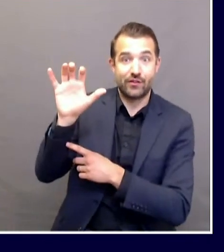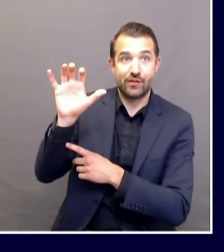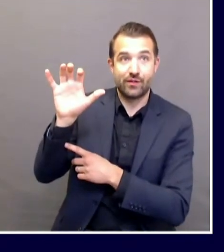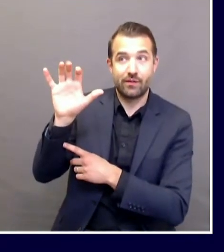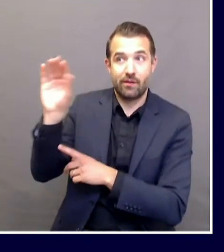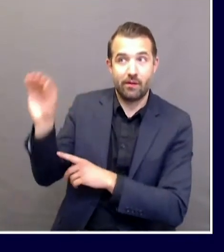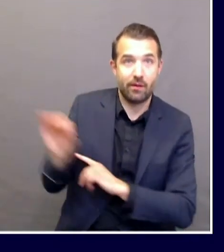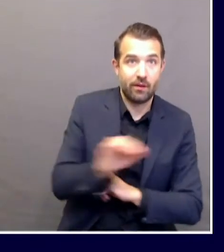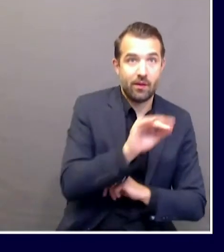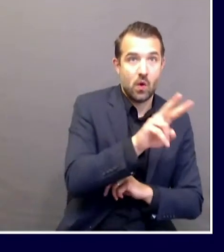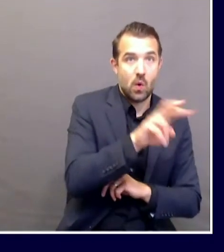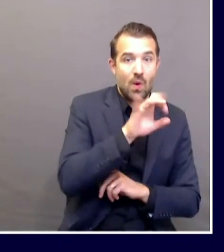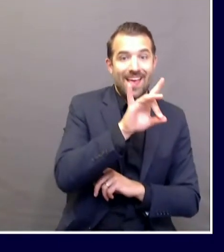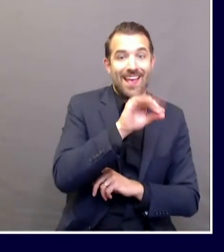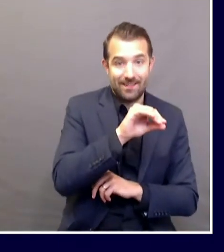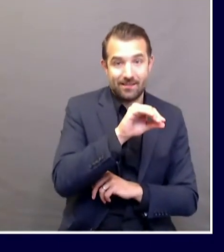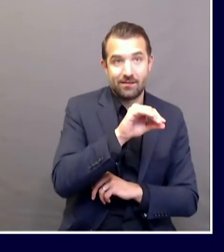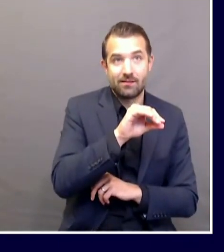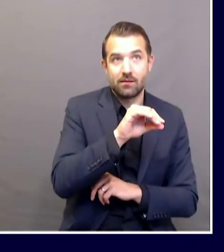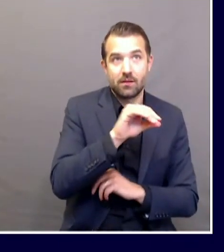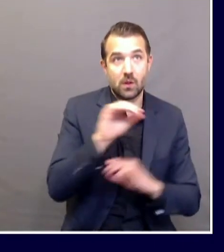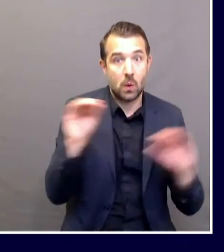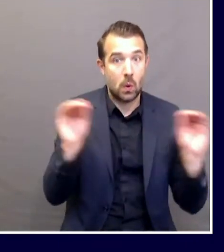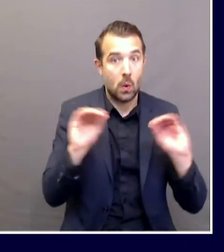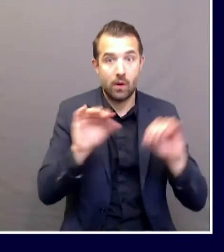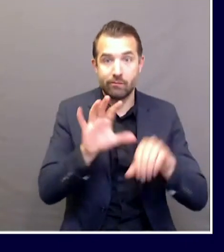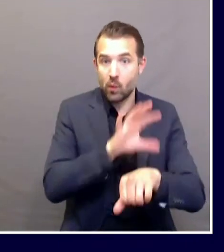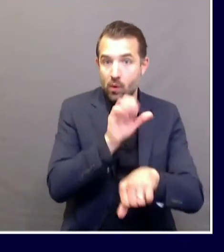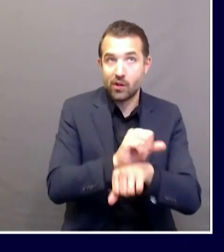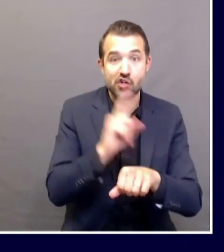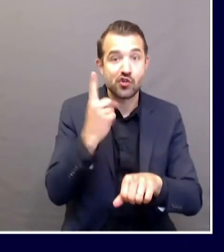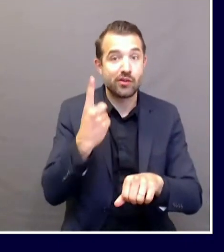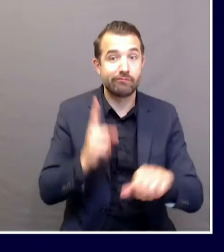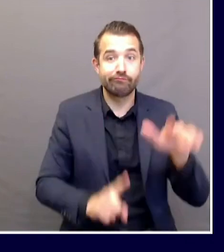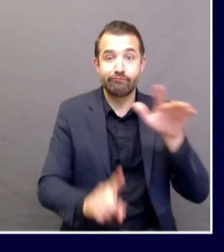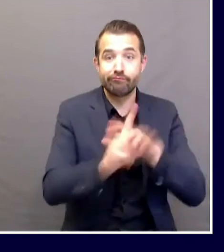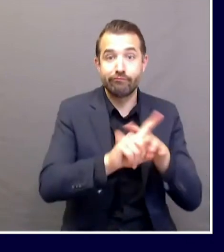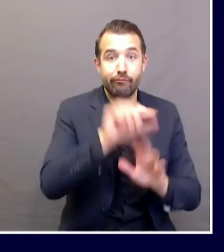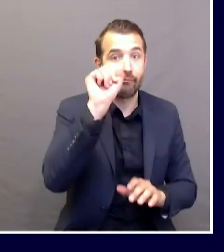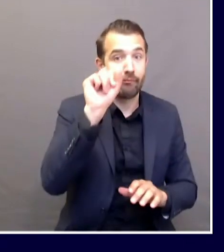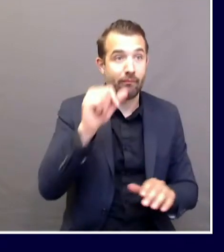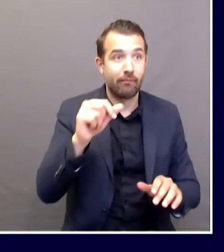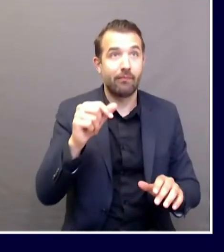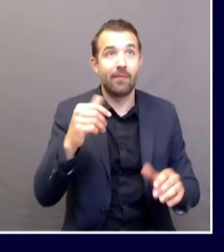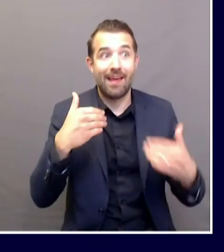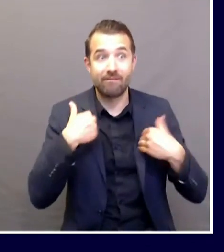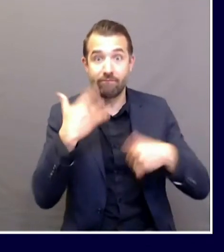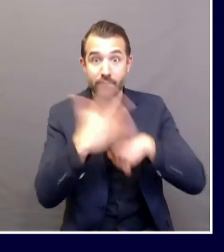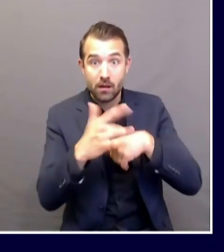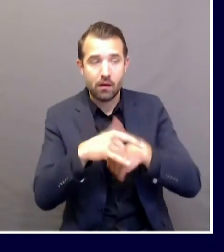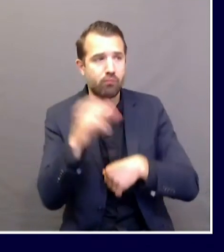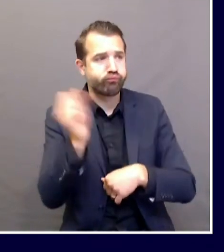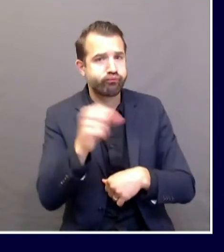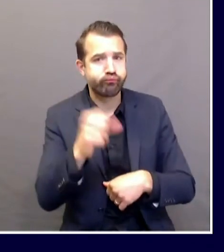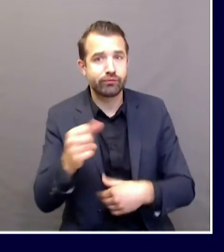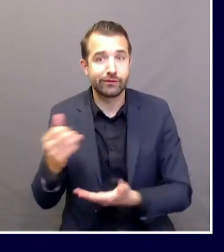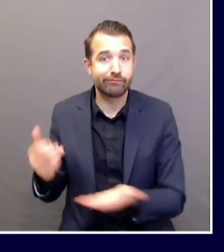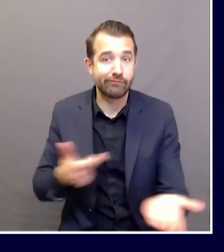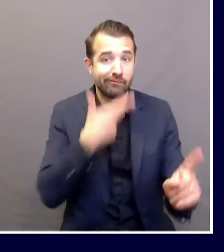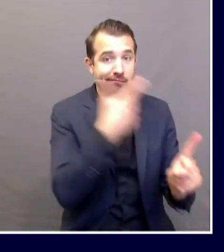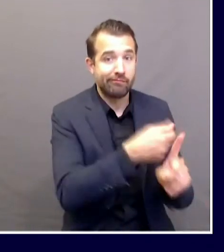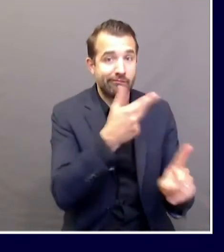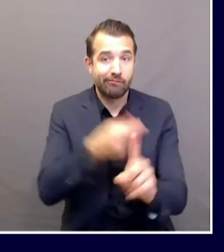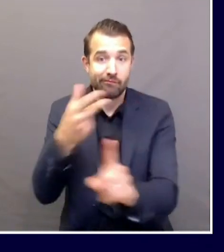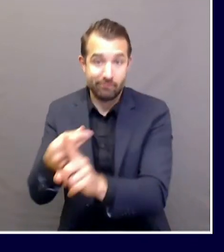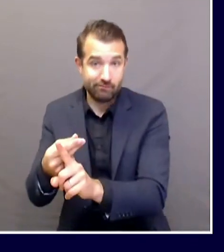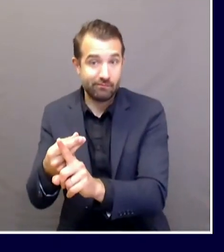doses. Folks who did not have an appointment, but for whom going to the Wyndham Mall on their lunch break or before they went and picked their kids up or